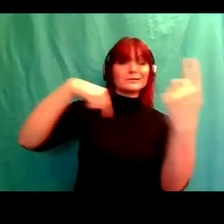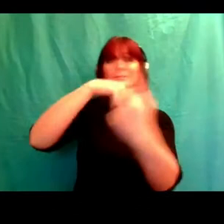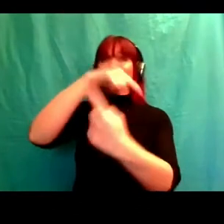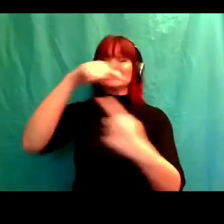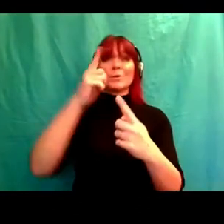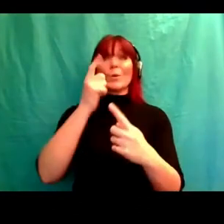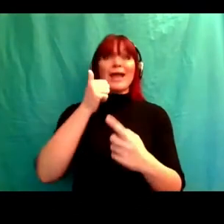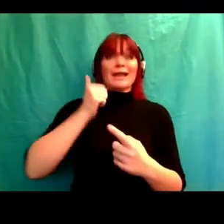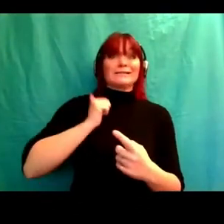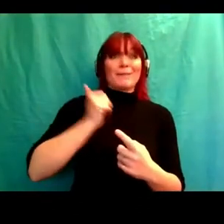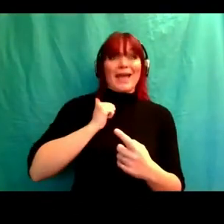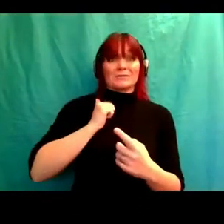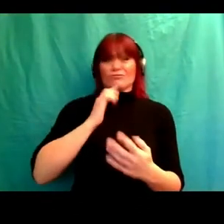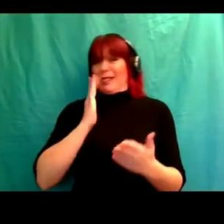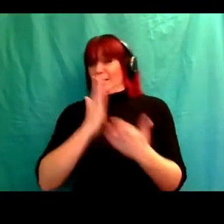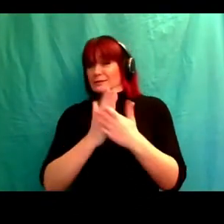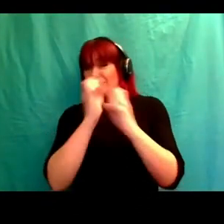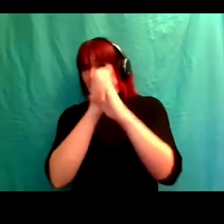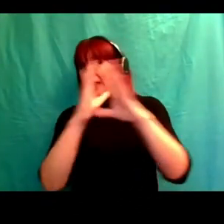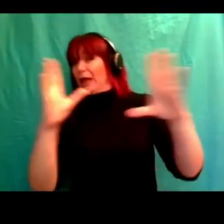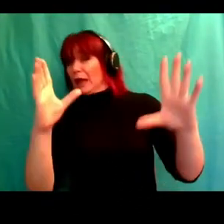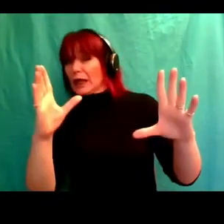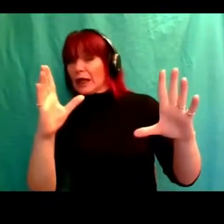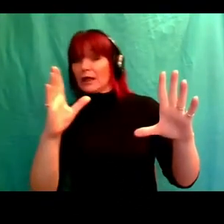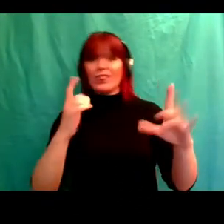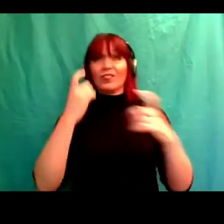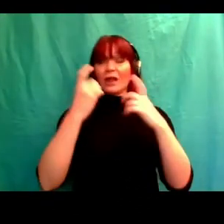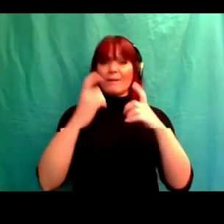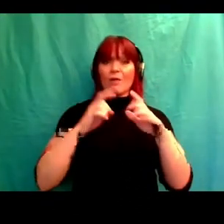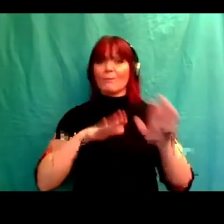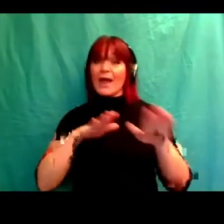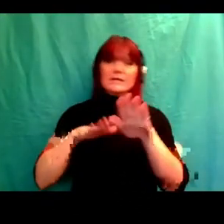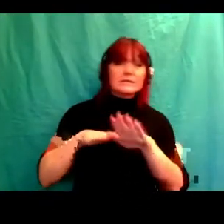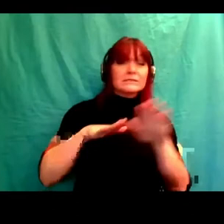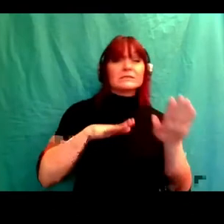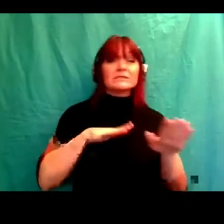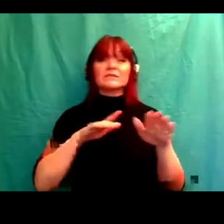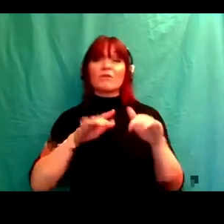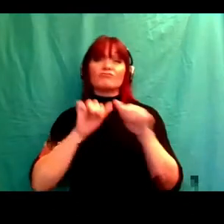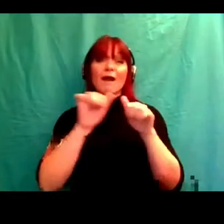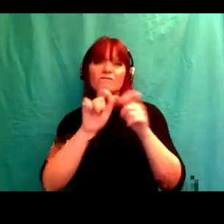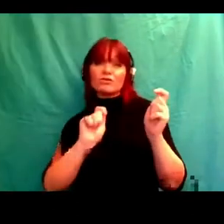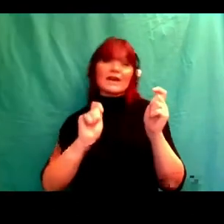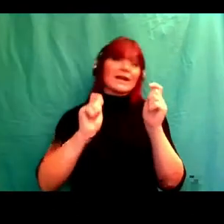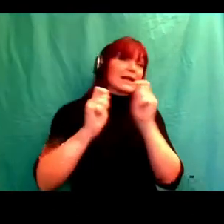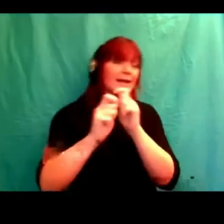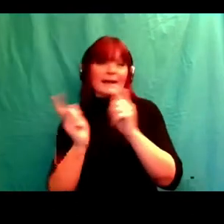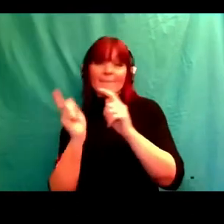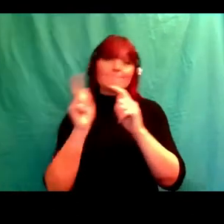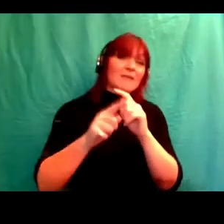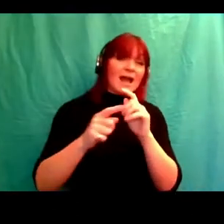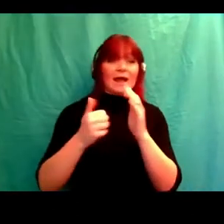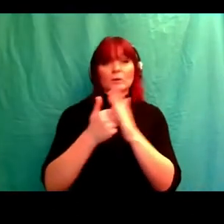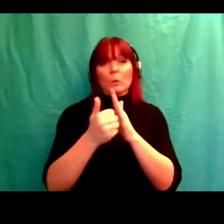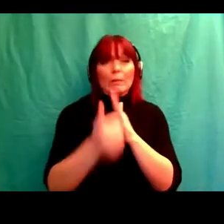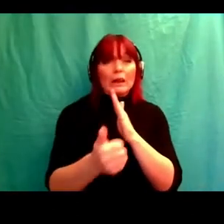the pace of recovery and therefore the pace of improvement in services, what the right balance is between recovering the backlog versus investing